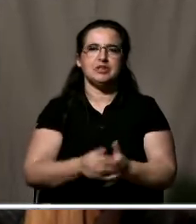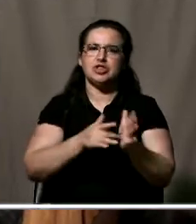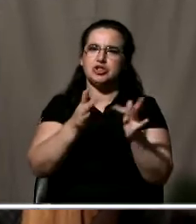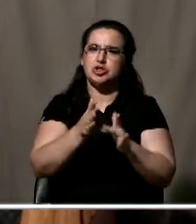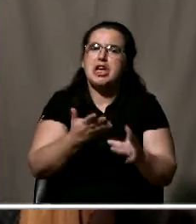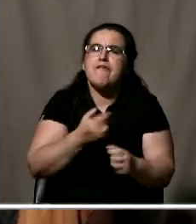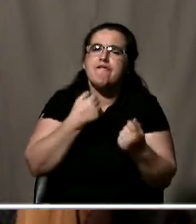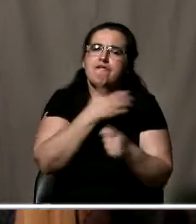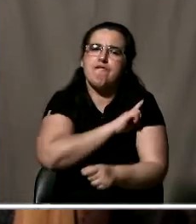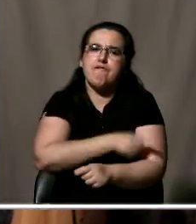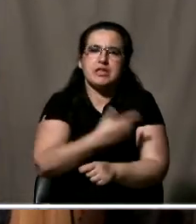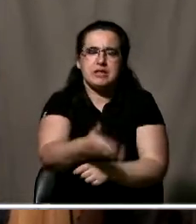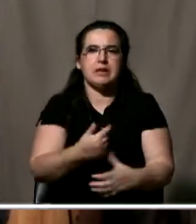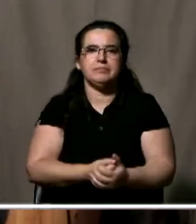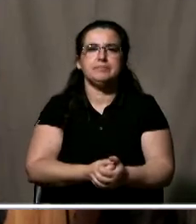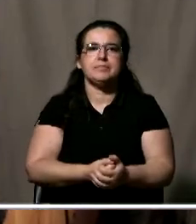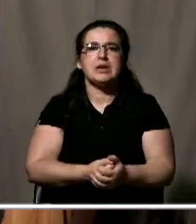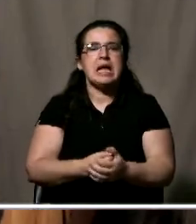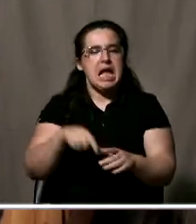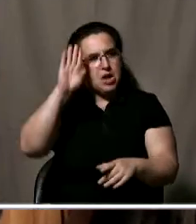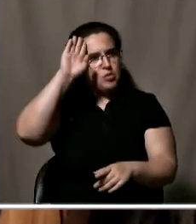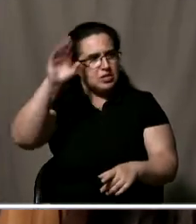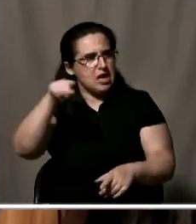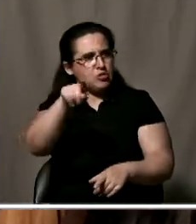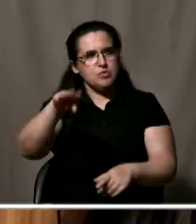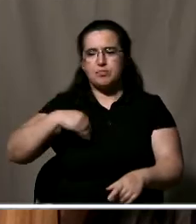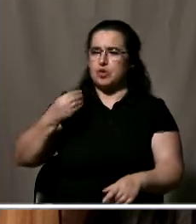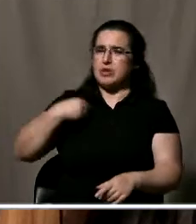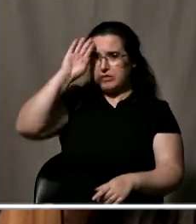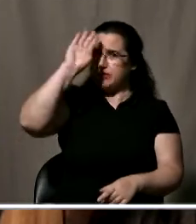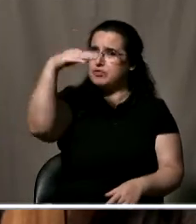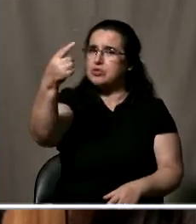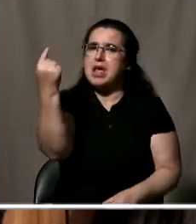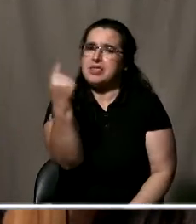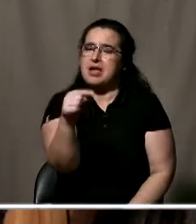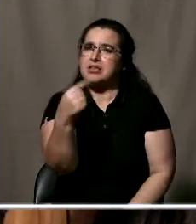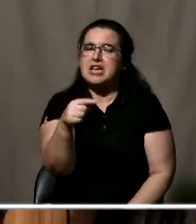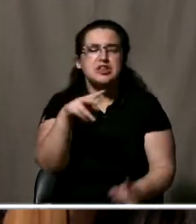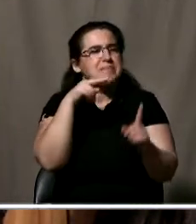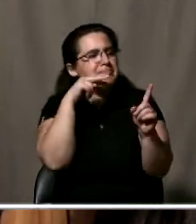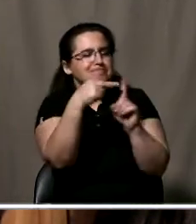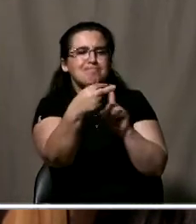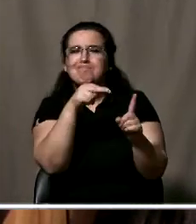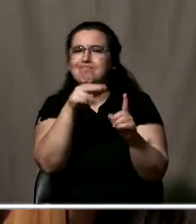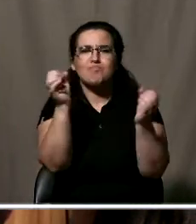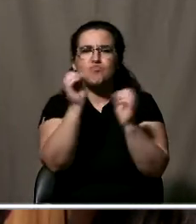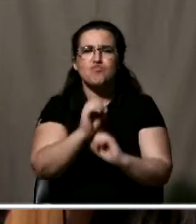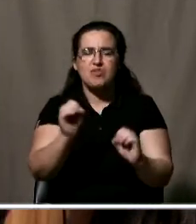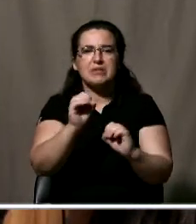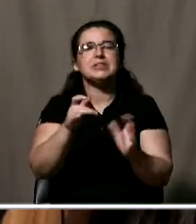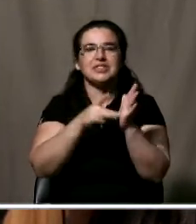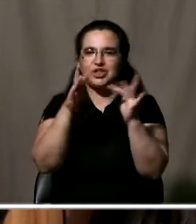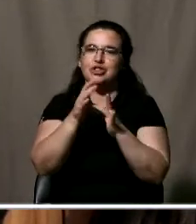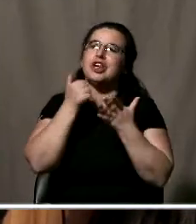purpose in the future, Jesus can take that away. Mesmo eu sei que estás preocupado com o teu futuro, não tens perspectivas, Jesus pode ajudar-te. Can nisso. I read to you